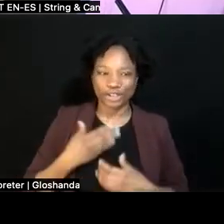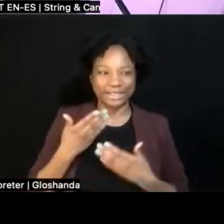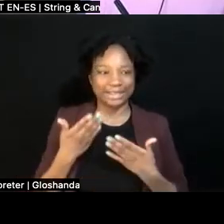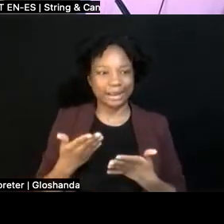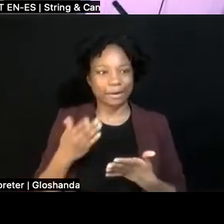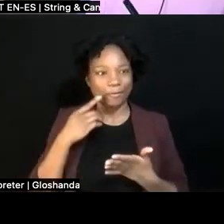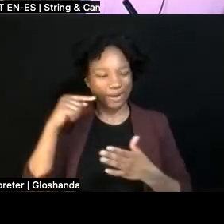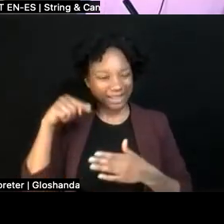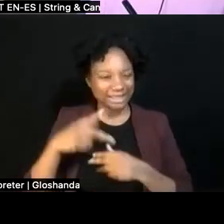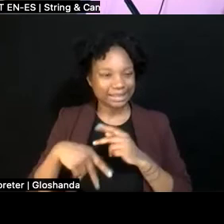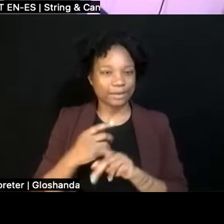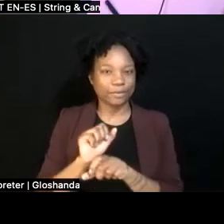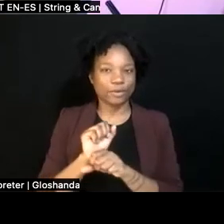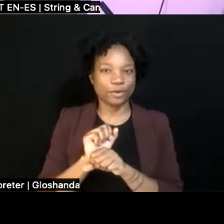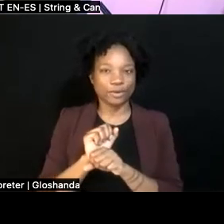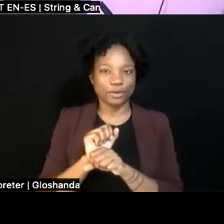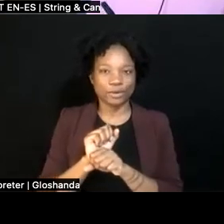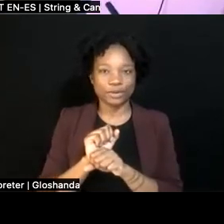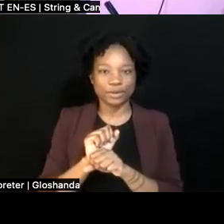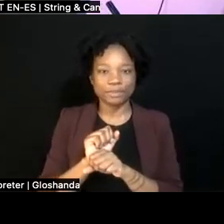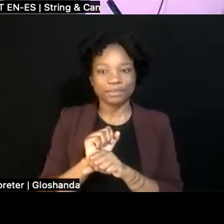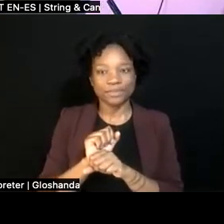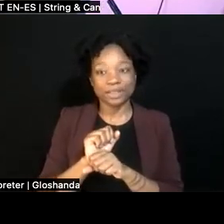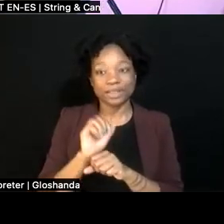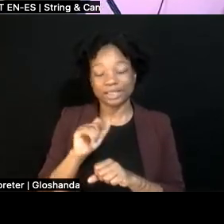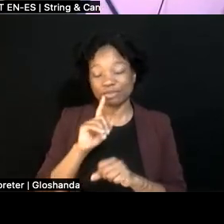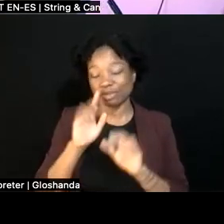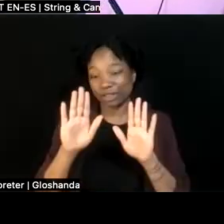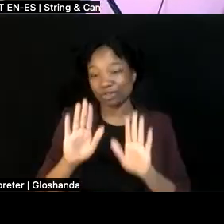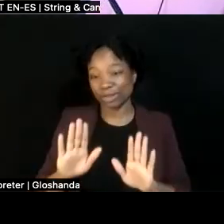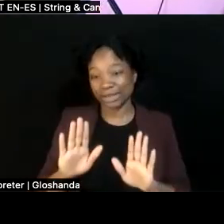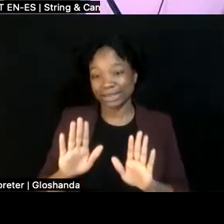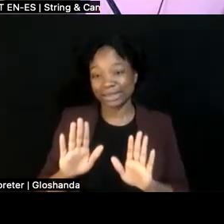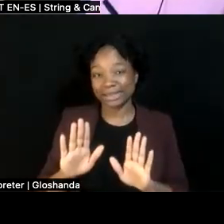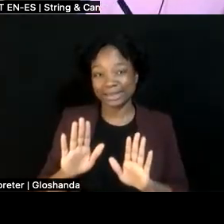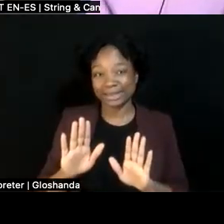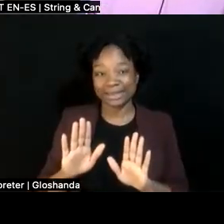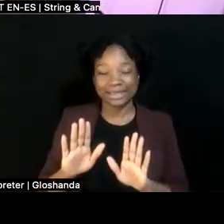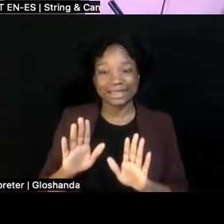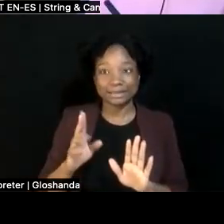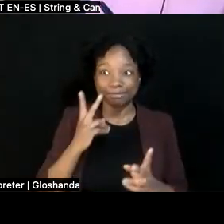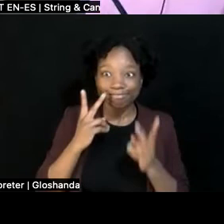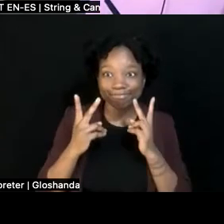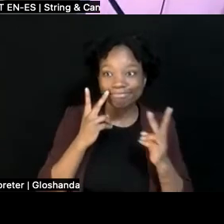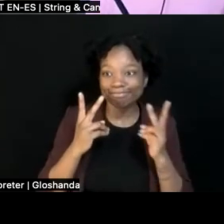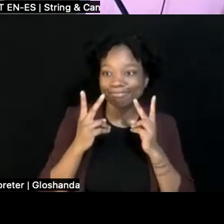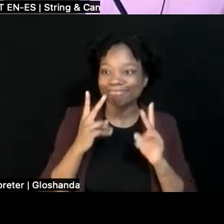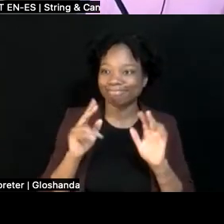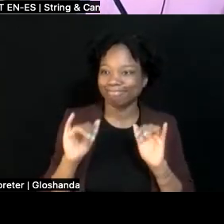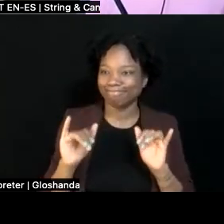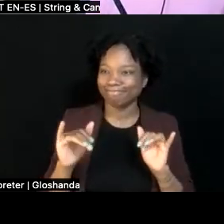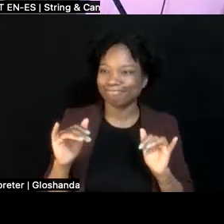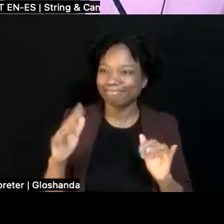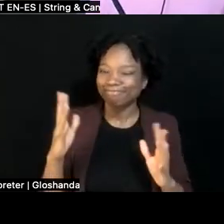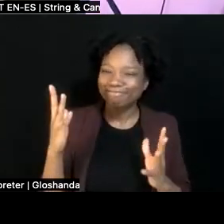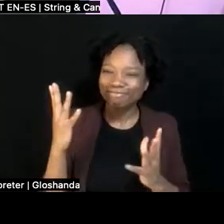this. And, you know, it's really great to see all these